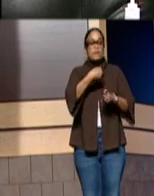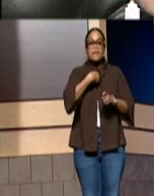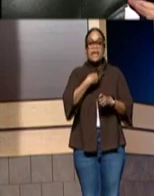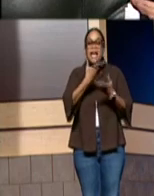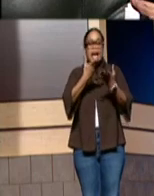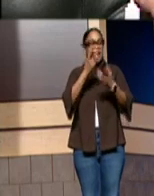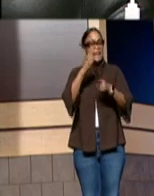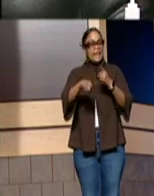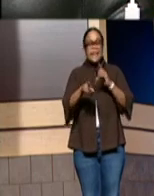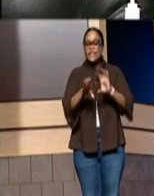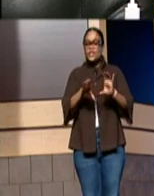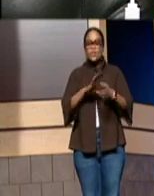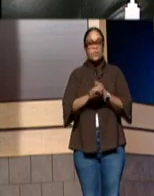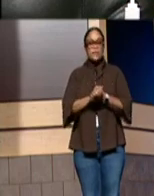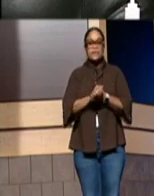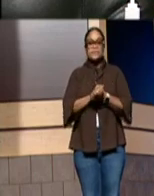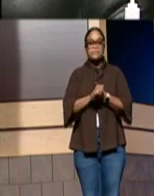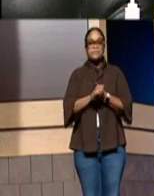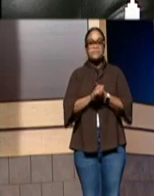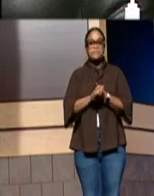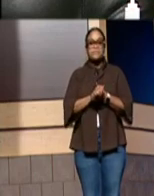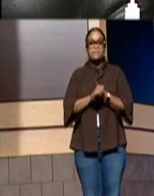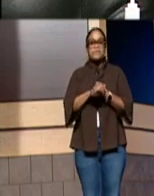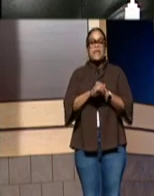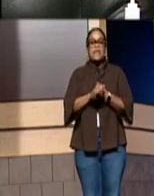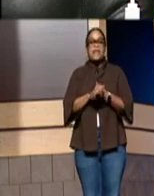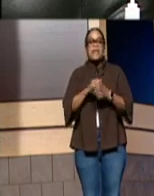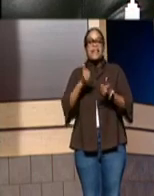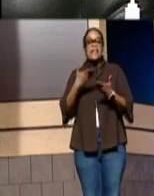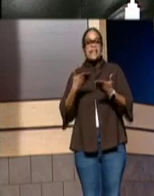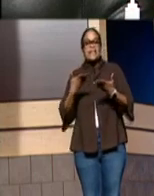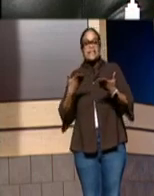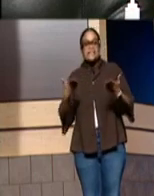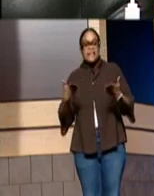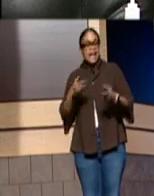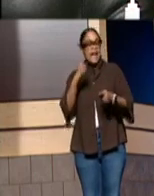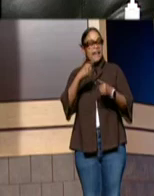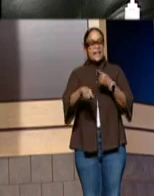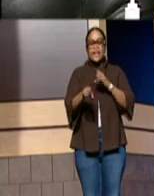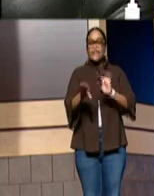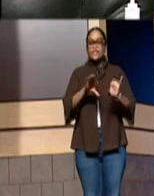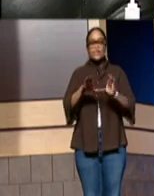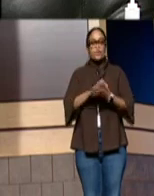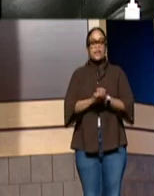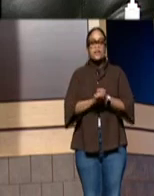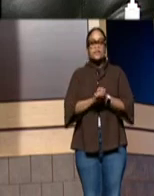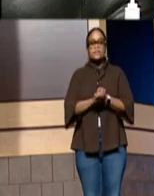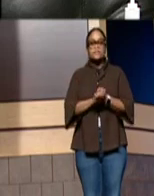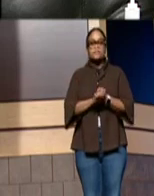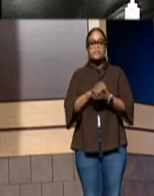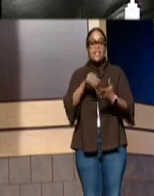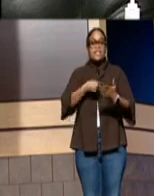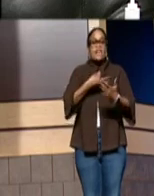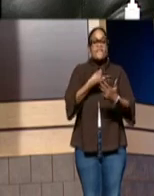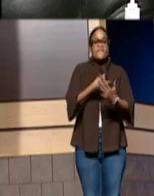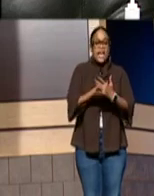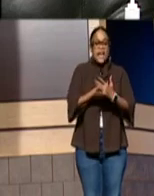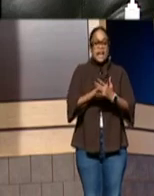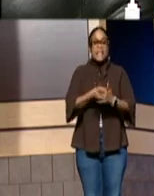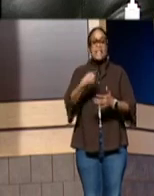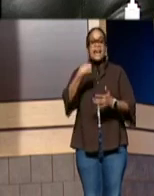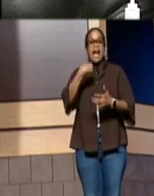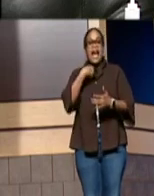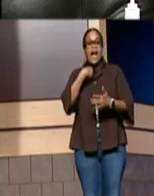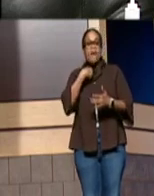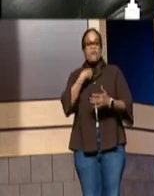I can't take it. I mean, I've done everything you wanted, Father, but I just cannot take the fact that my best friend's going to kiss me.